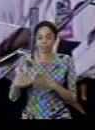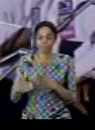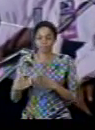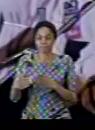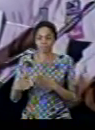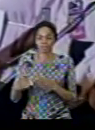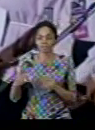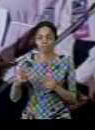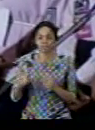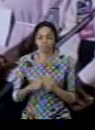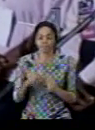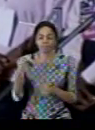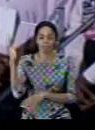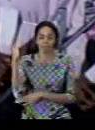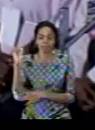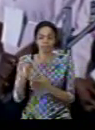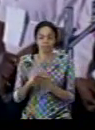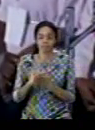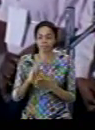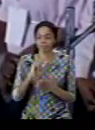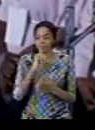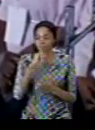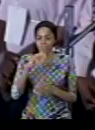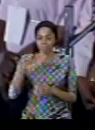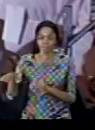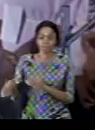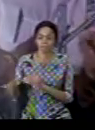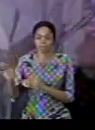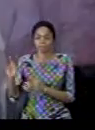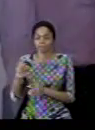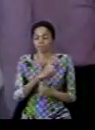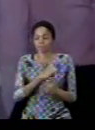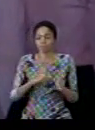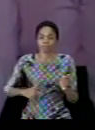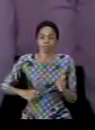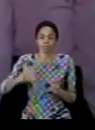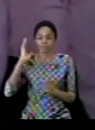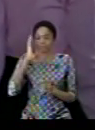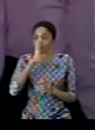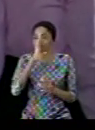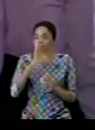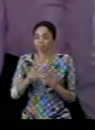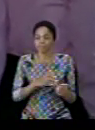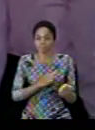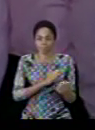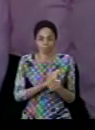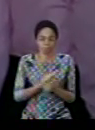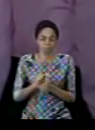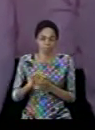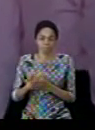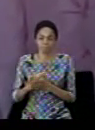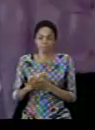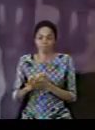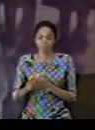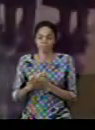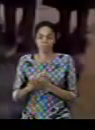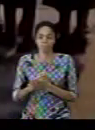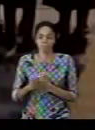fatu. Igitoluwa ube. Wong wong la wo. Wong wong la